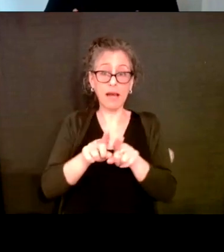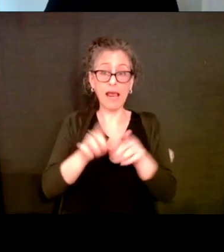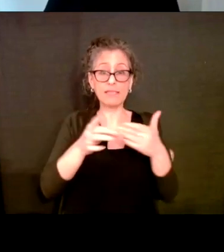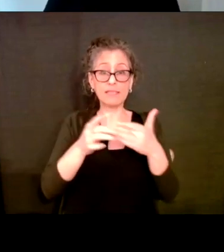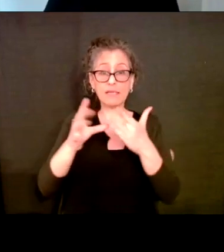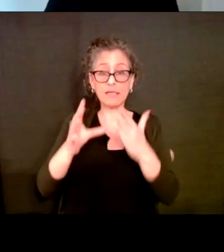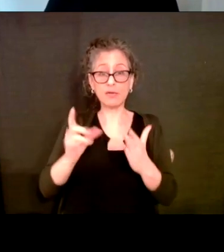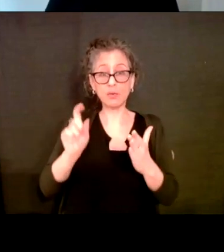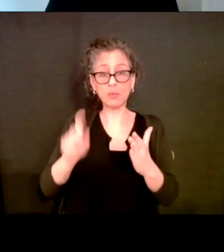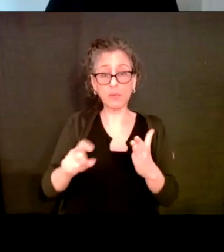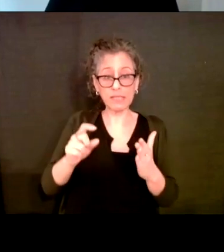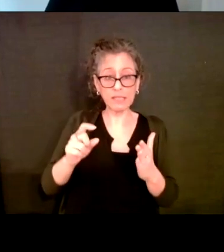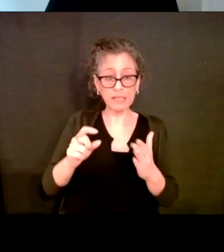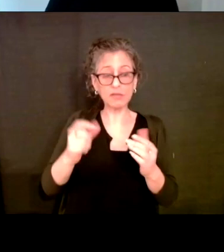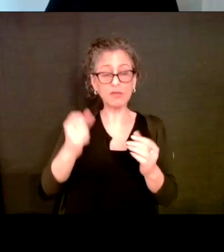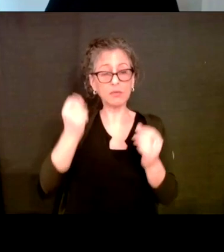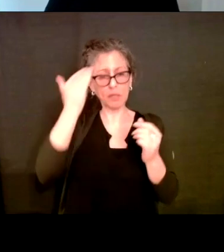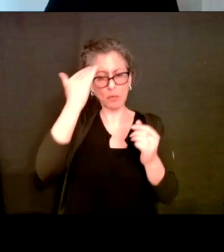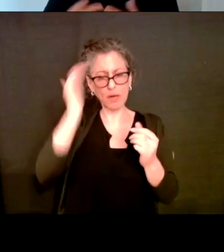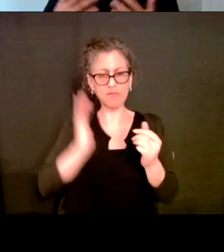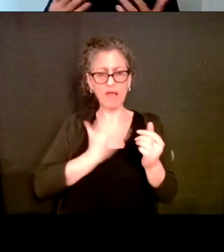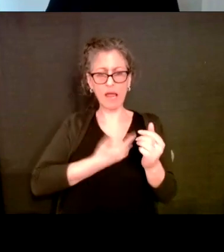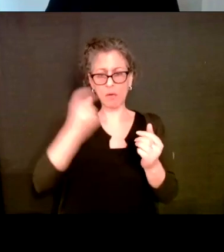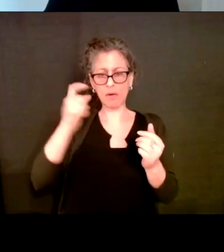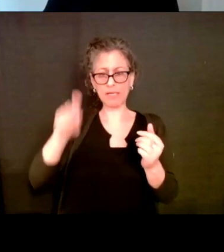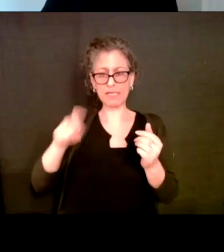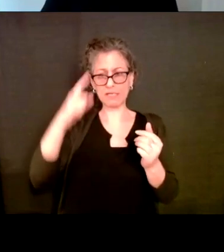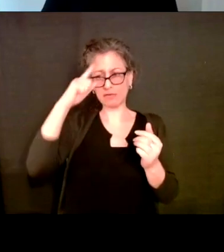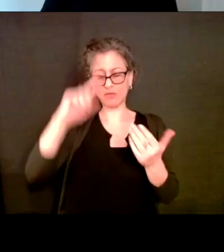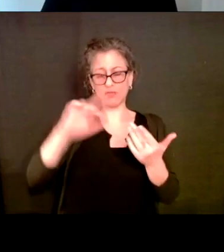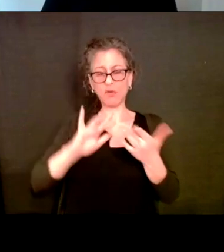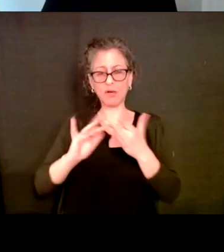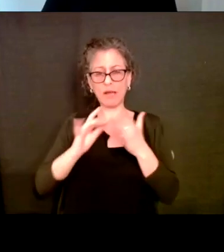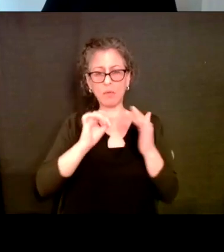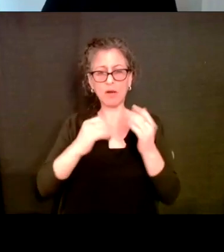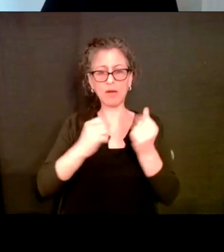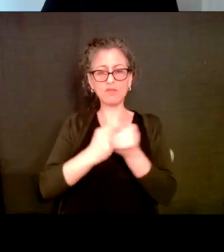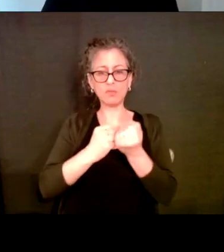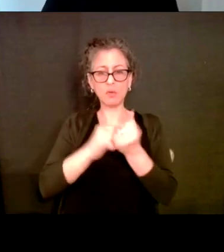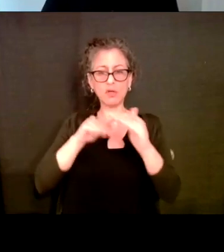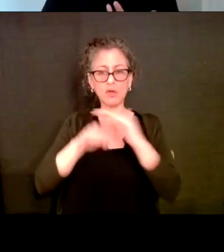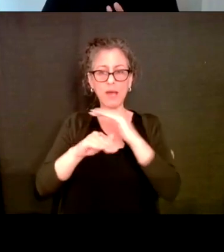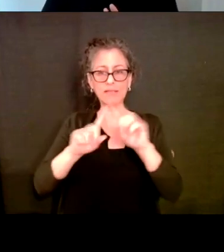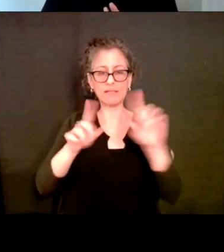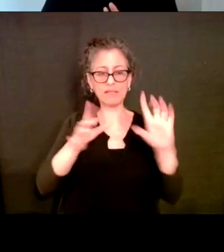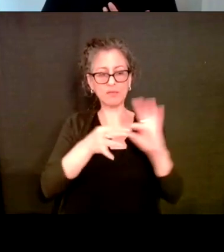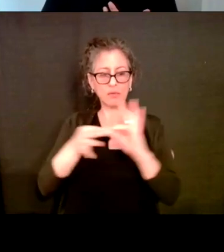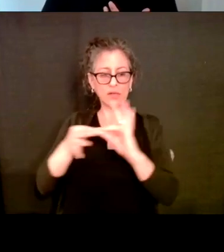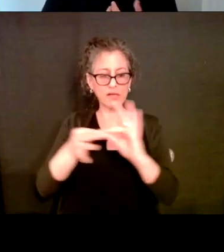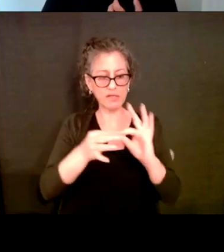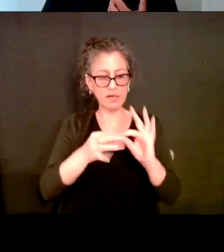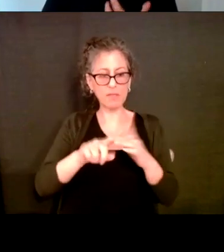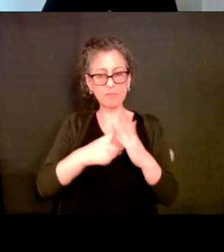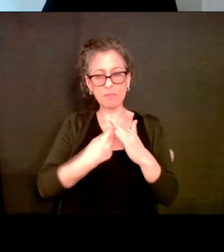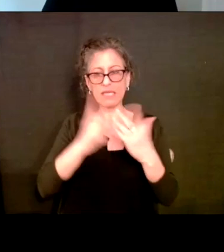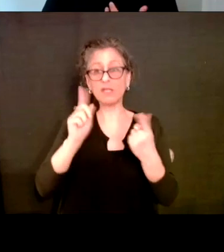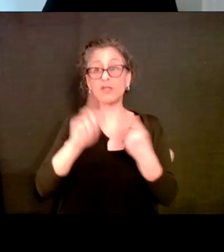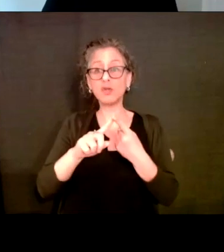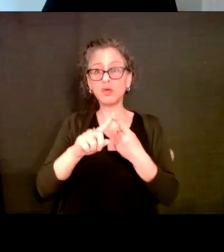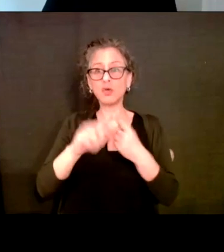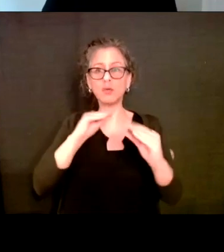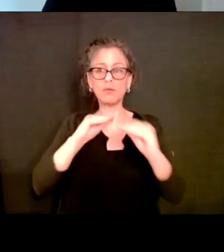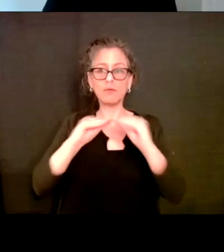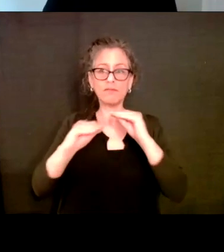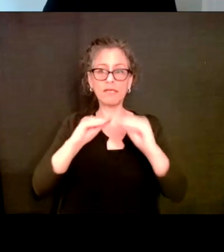our own needs to have a network of support so that we can access those relationships and begin to restore and